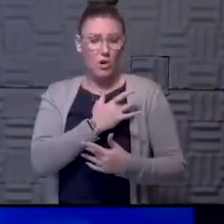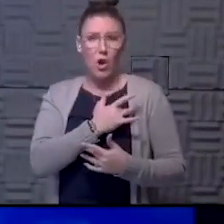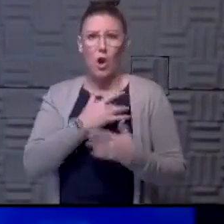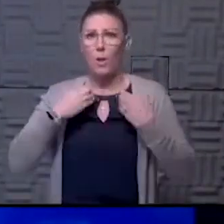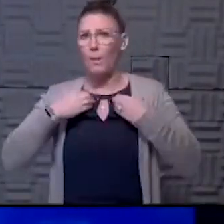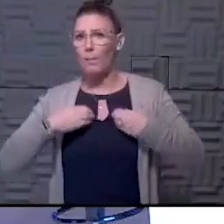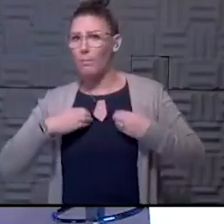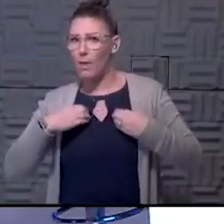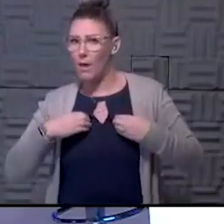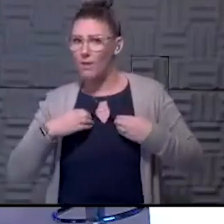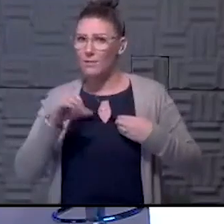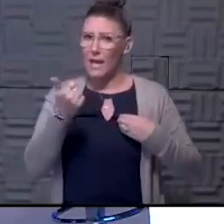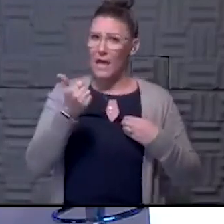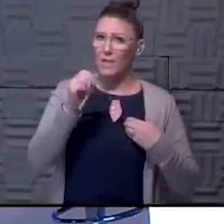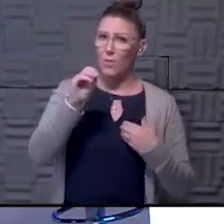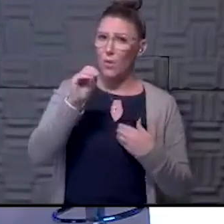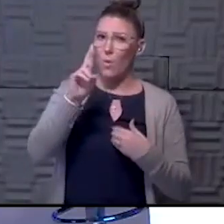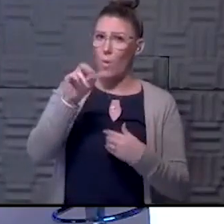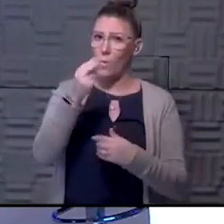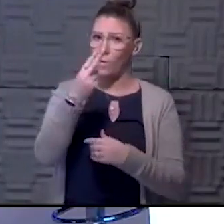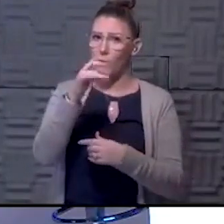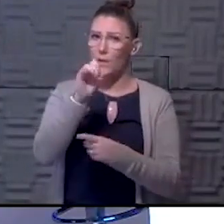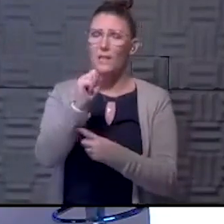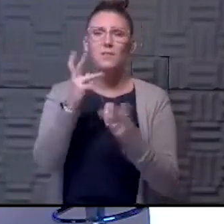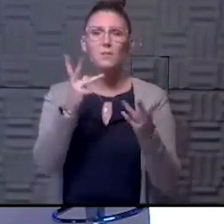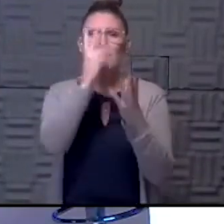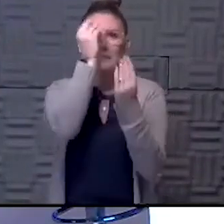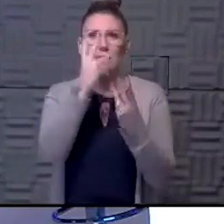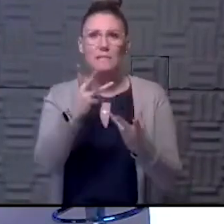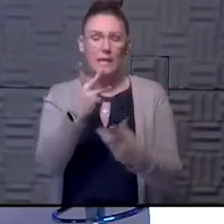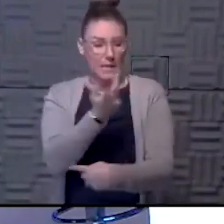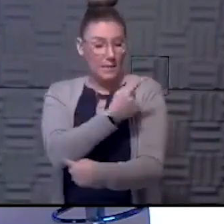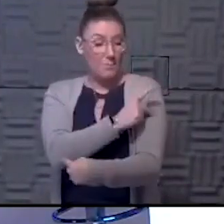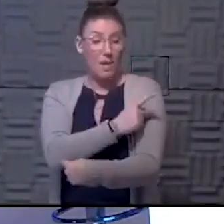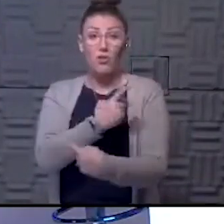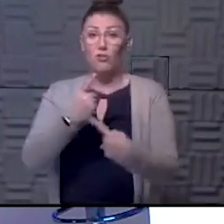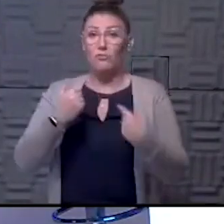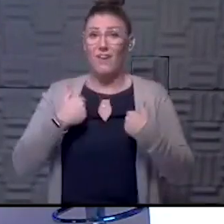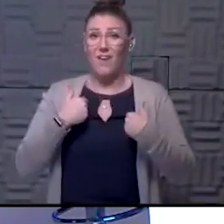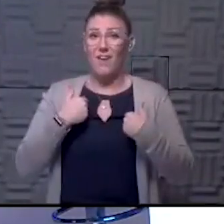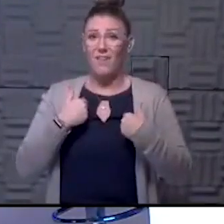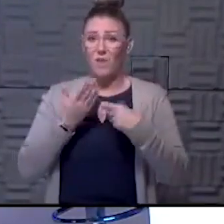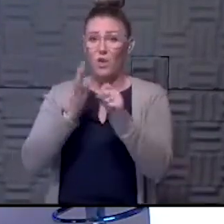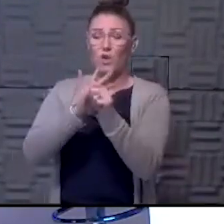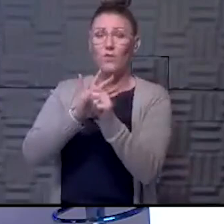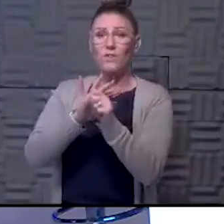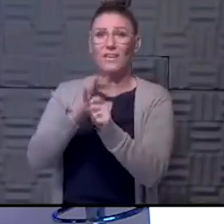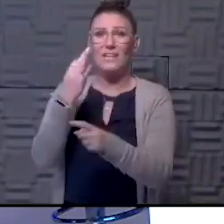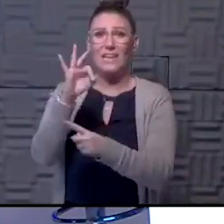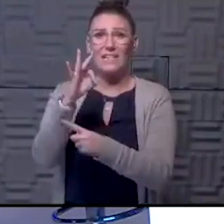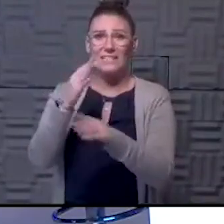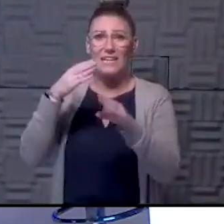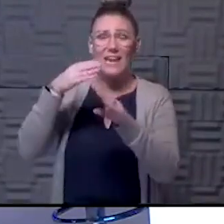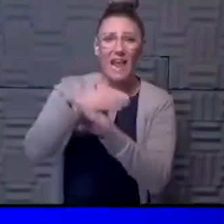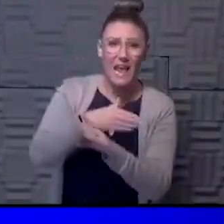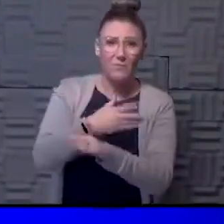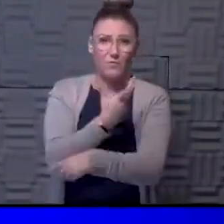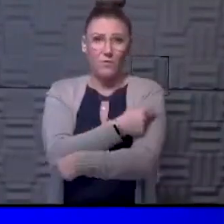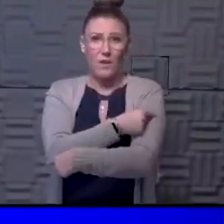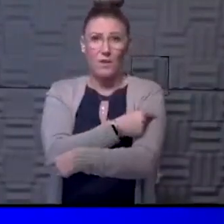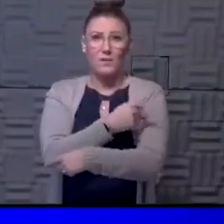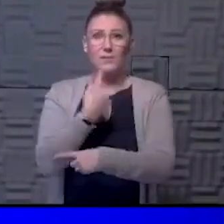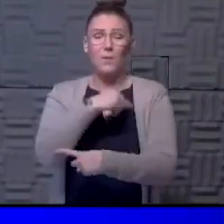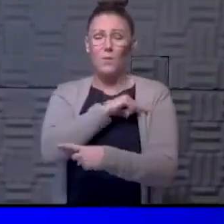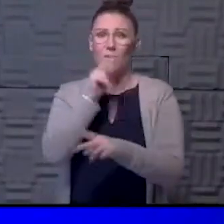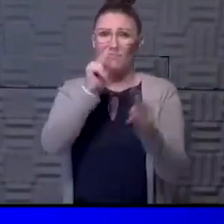What do you think, Hawk? What's the data on that so far about patients who get COVID-19 after they've had the vaccine? Yeah, and we know that happens, and they looked at this in